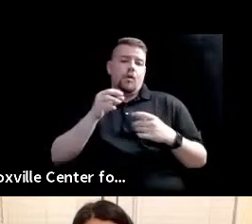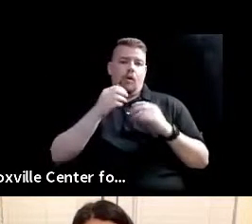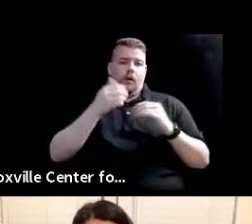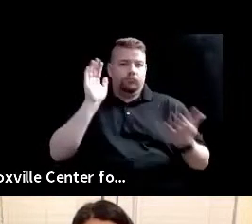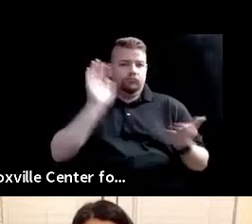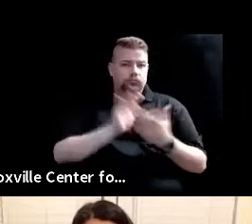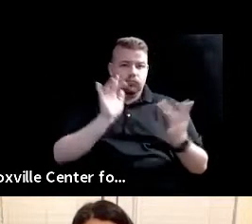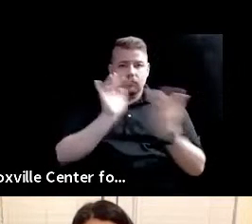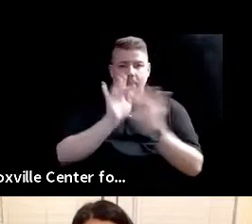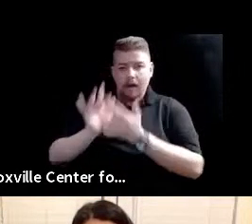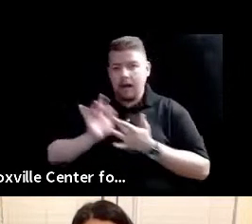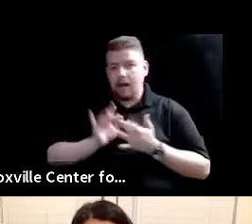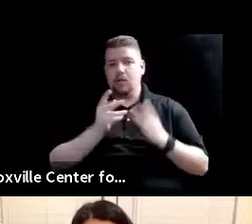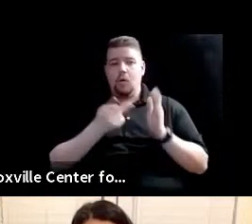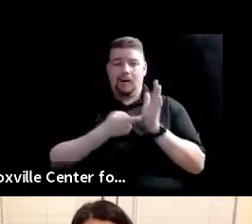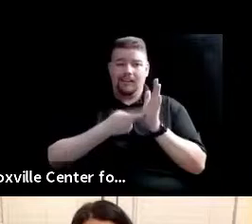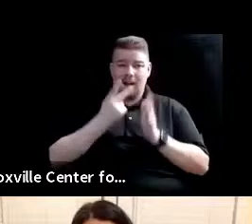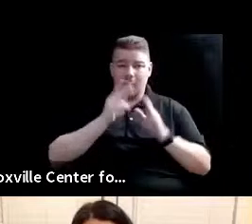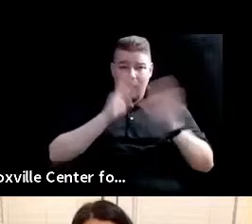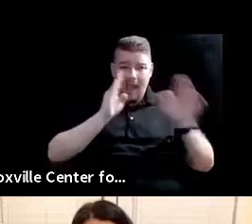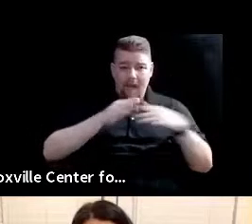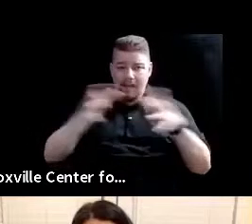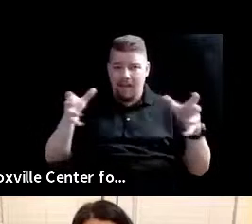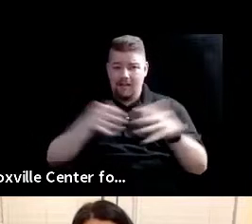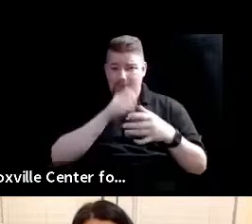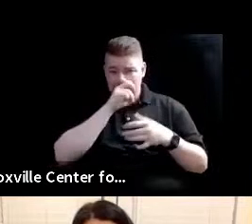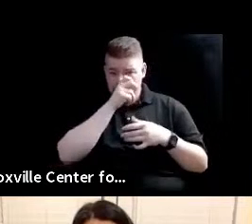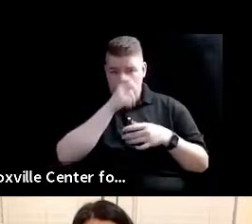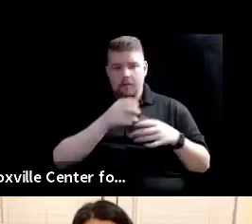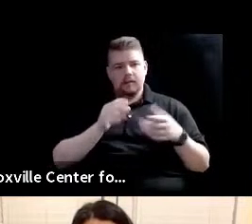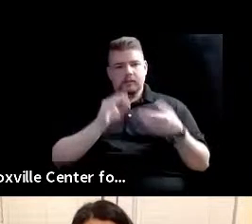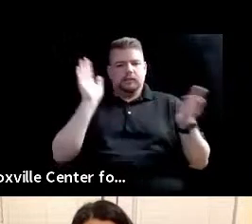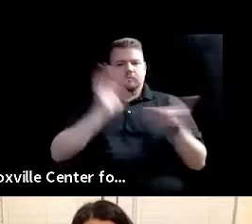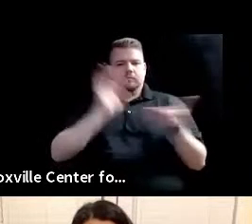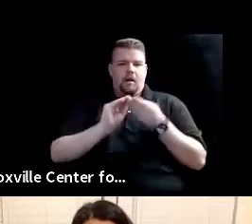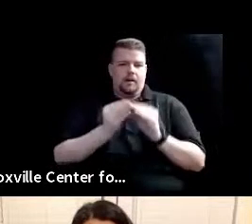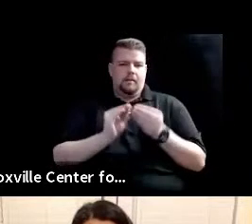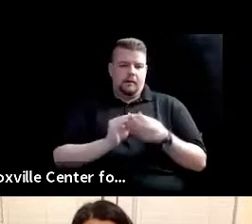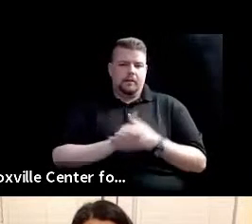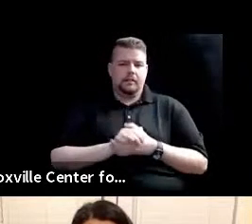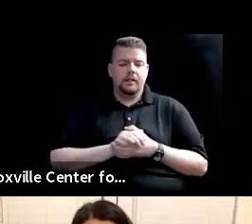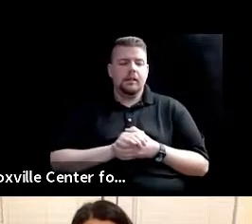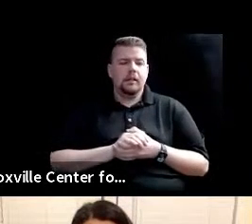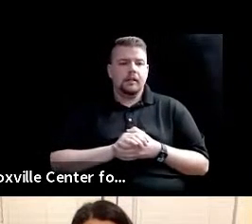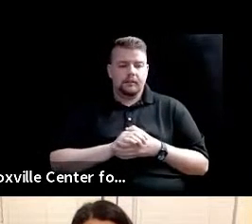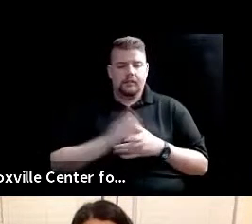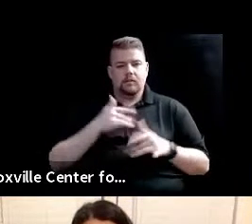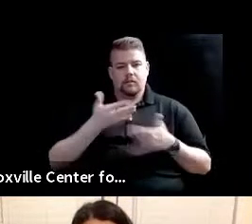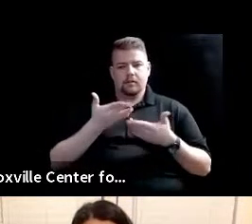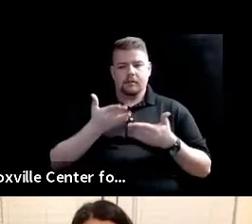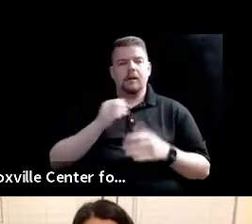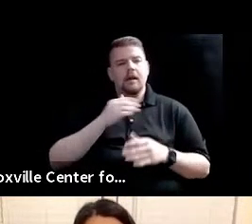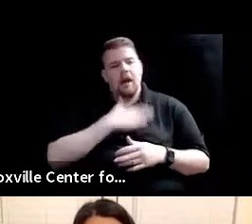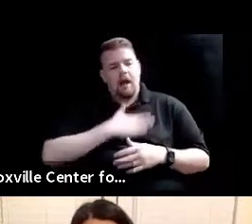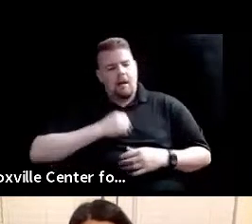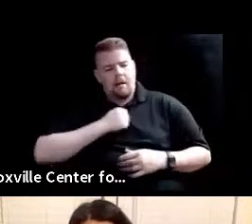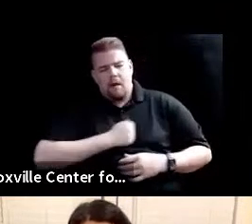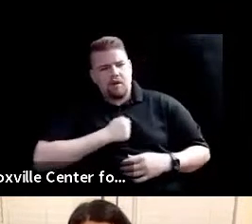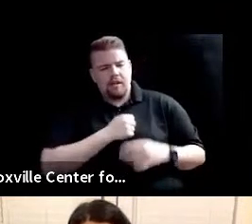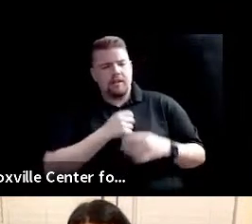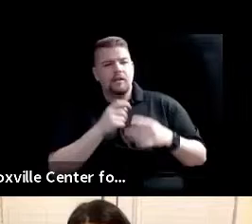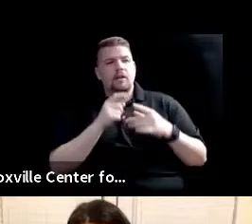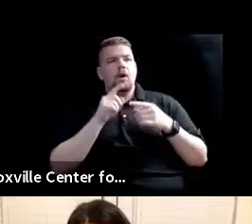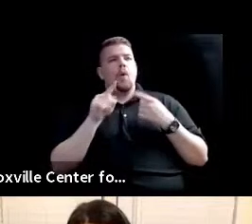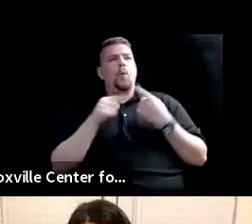either single household or double household with small numbers and do it for a defined period of time. I apologize for interrupting, but